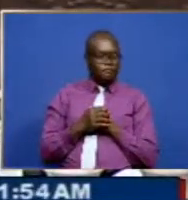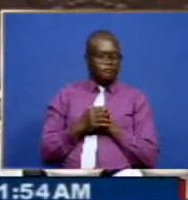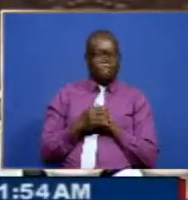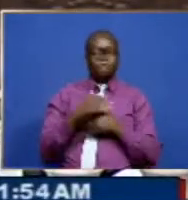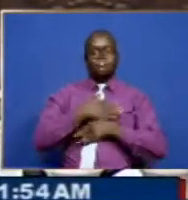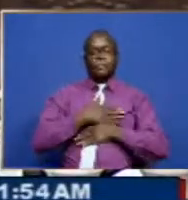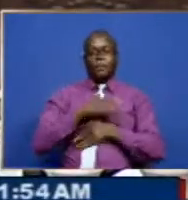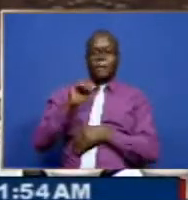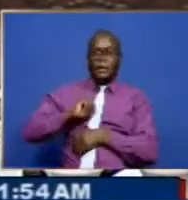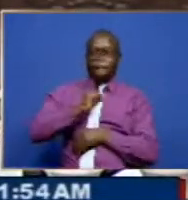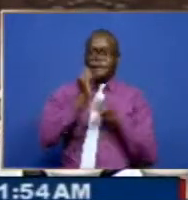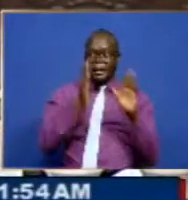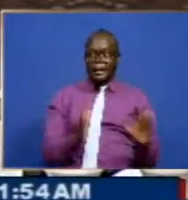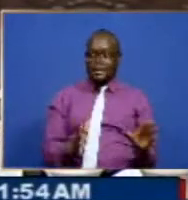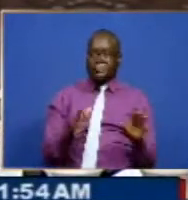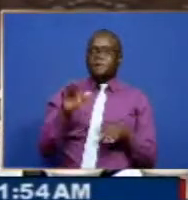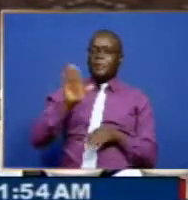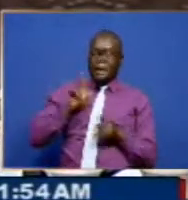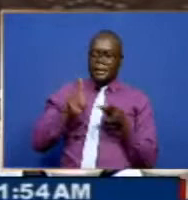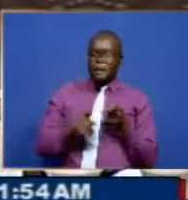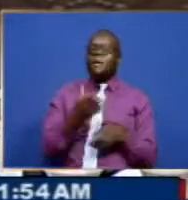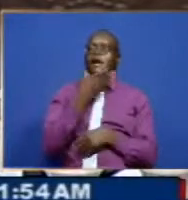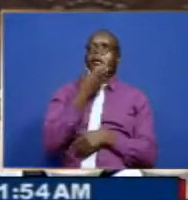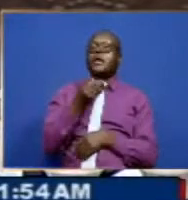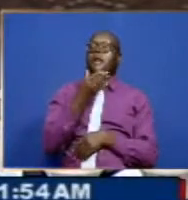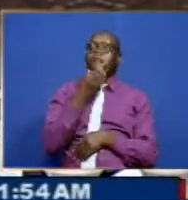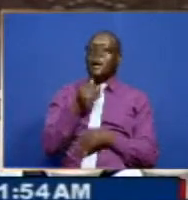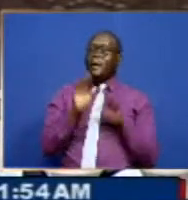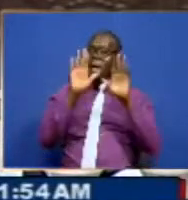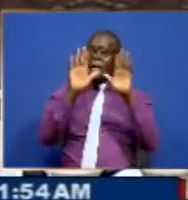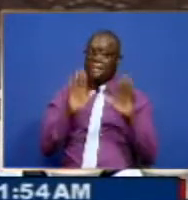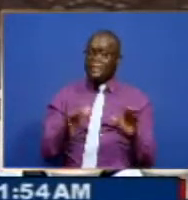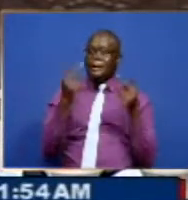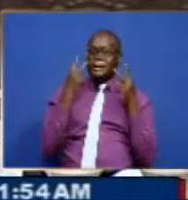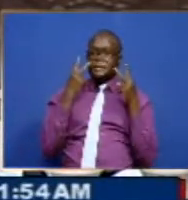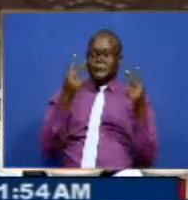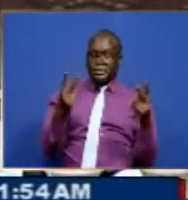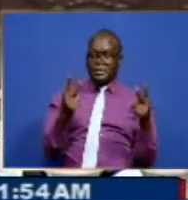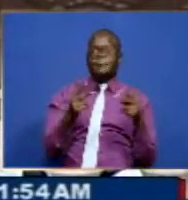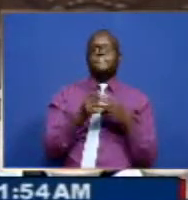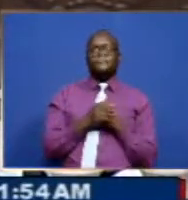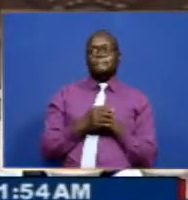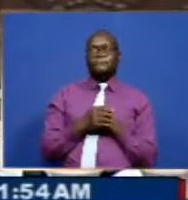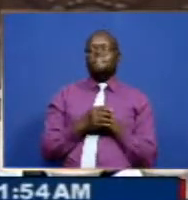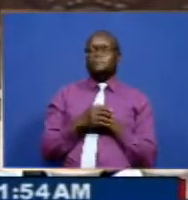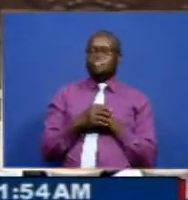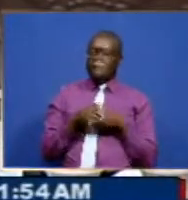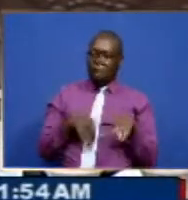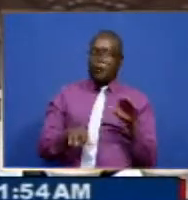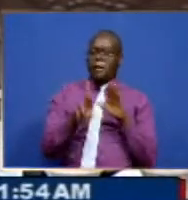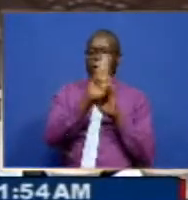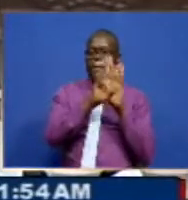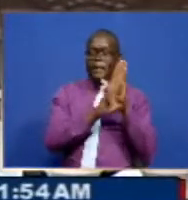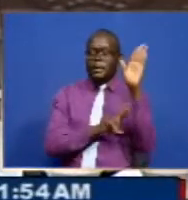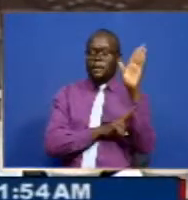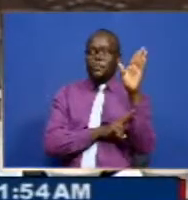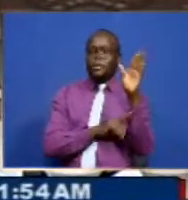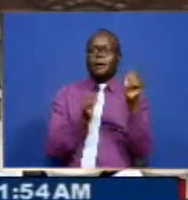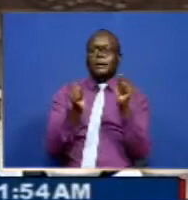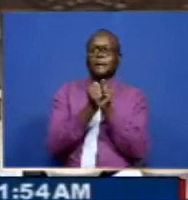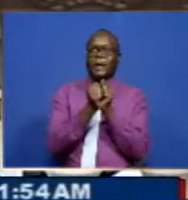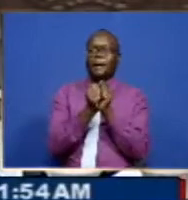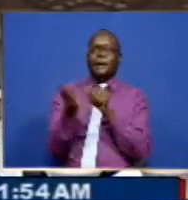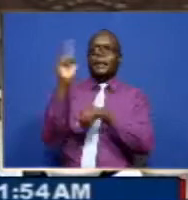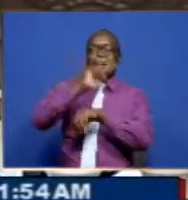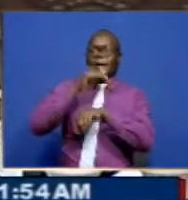Honorable Senators, ladies and gentlemen, it is important to observe the strict 10-day